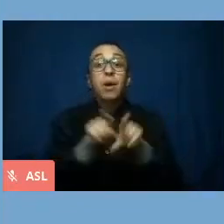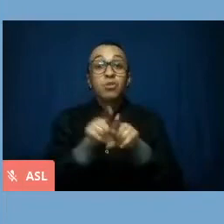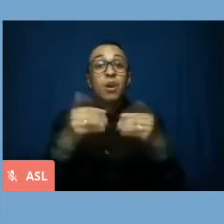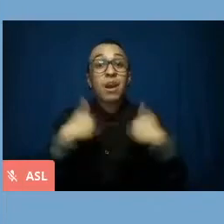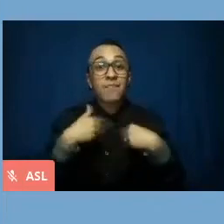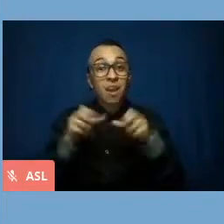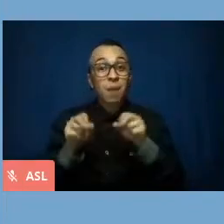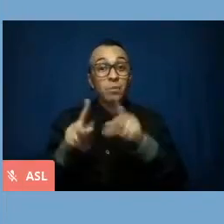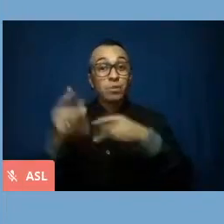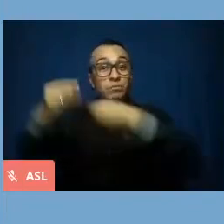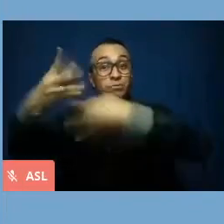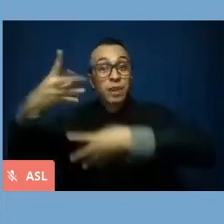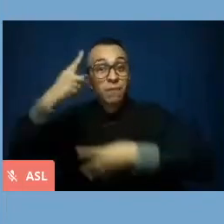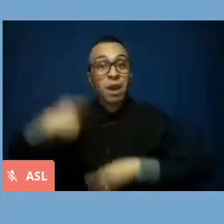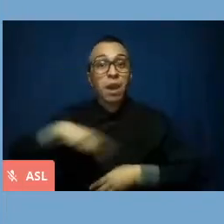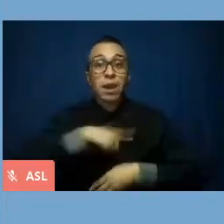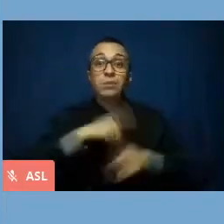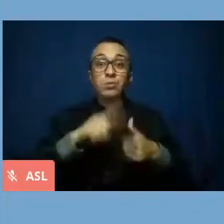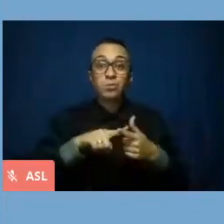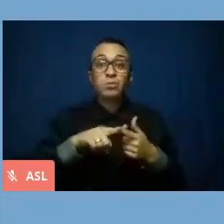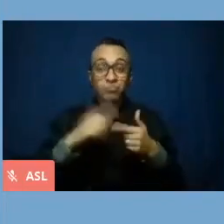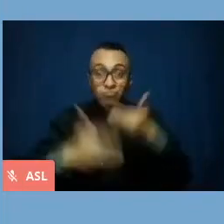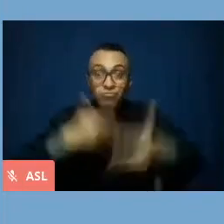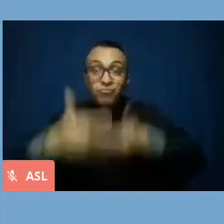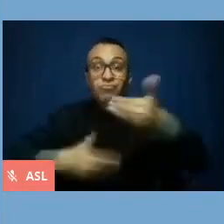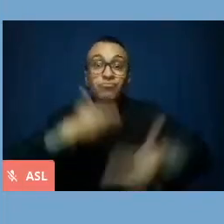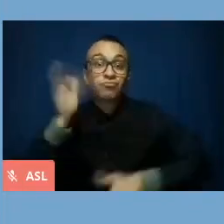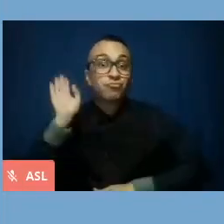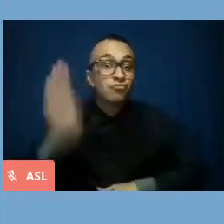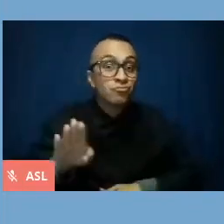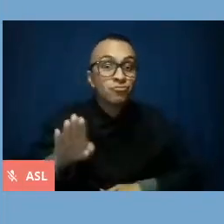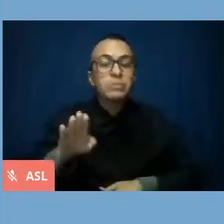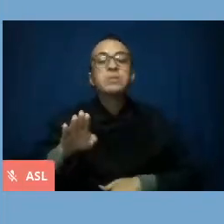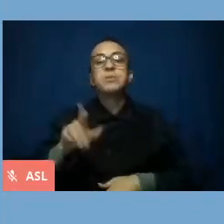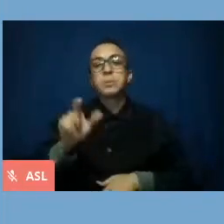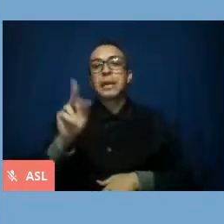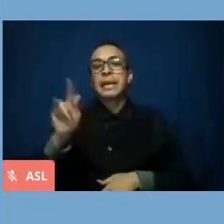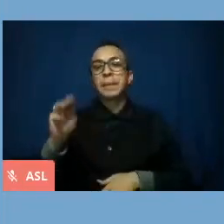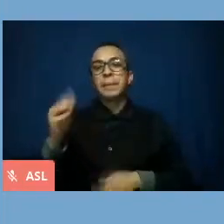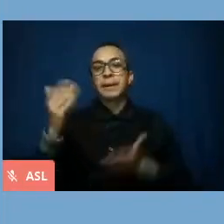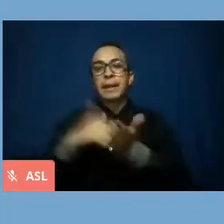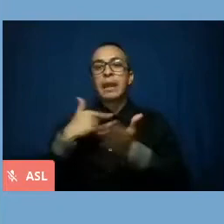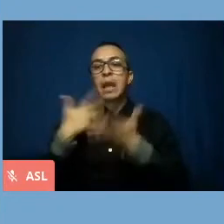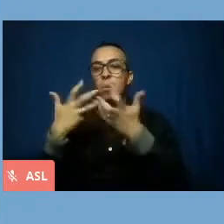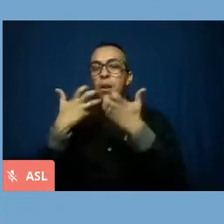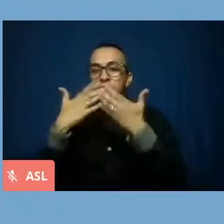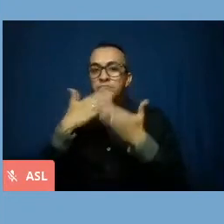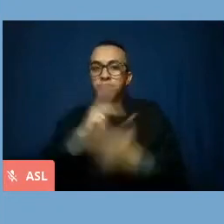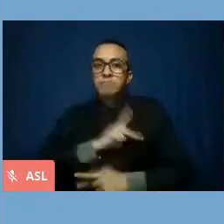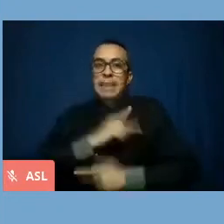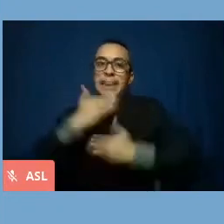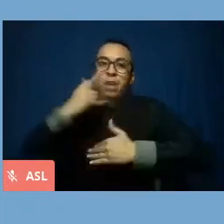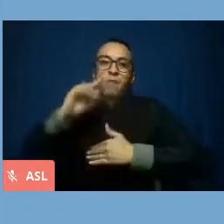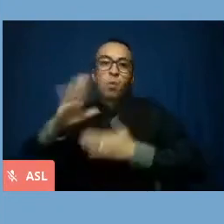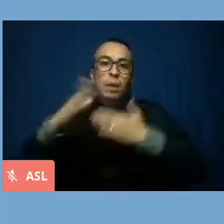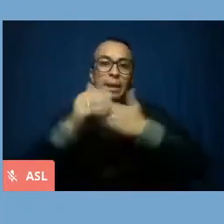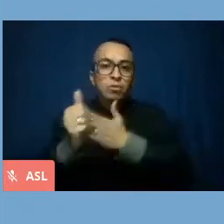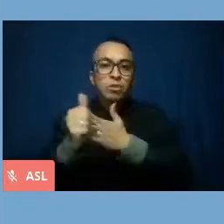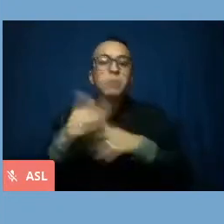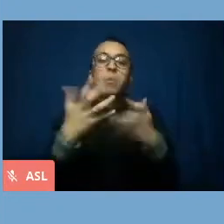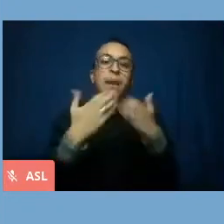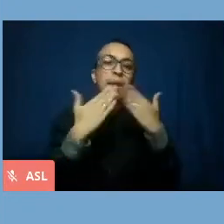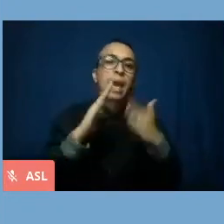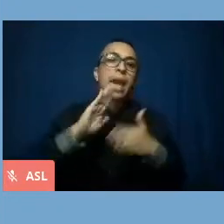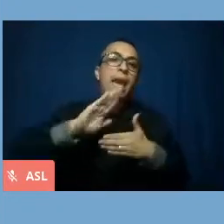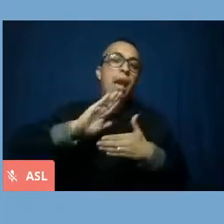for us to move forward. Kim, personally, I want to thank you again for all your leadership. I want to make sure we thank our wonderful